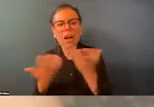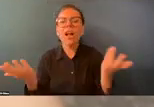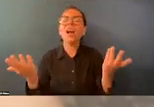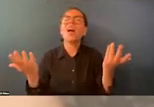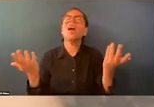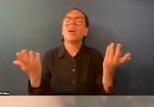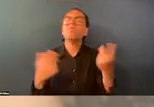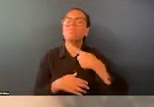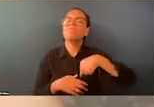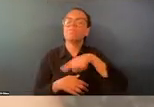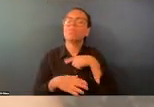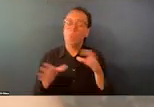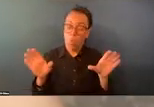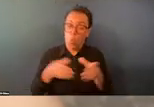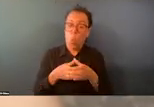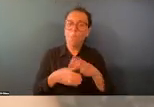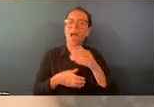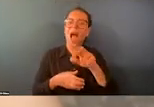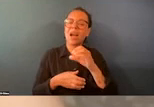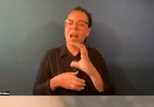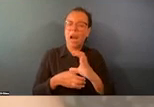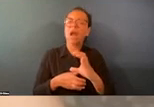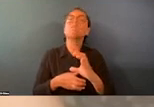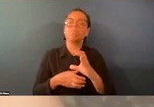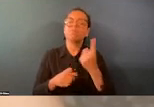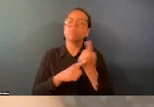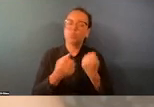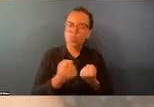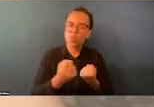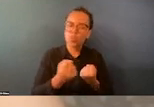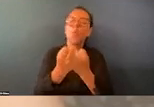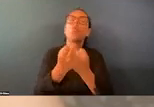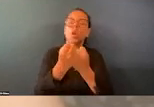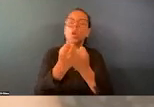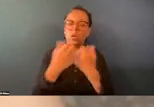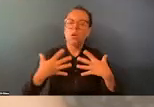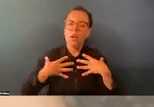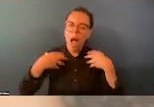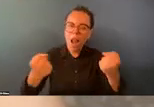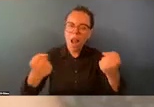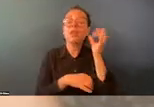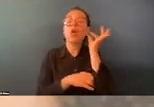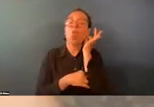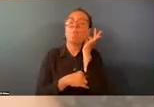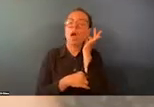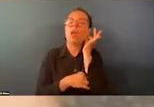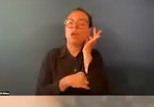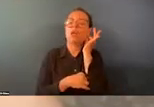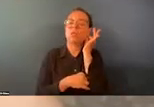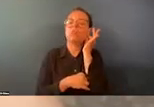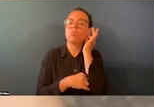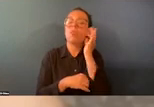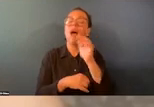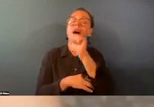CAREC's activity to support women's well-being. So the Regional Environmental Center for Central